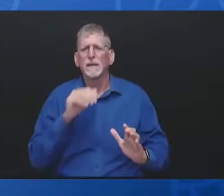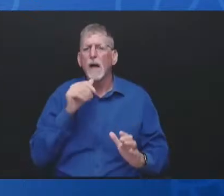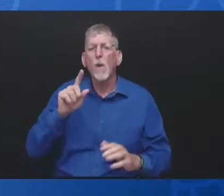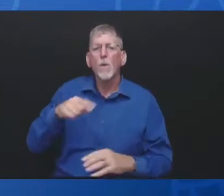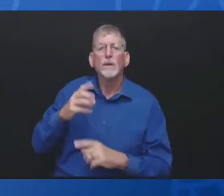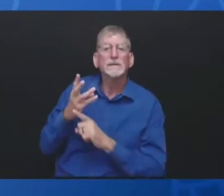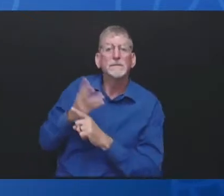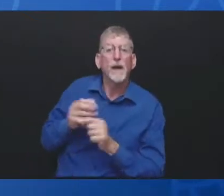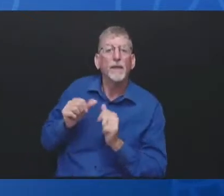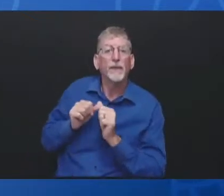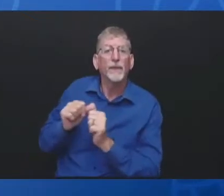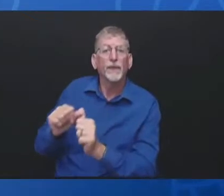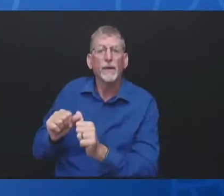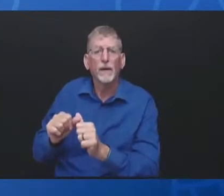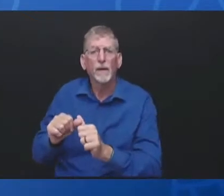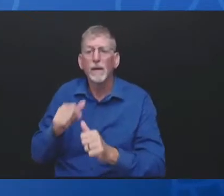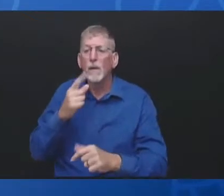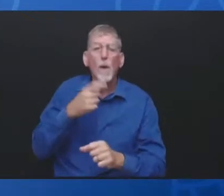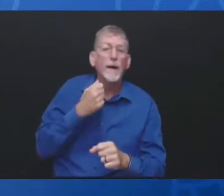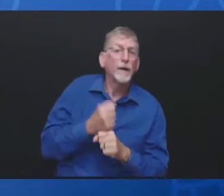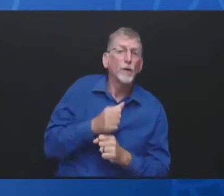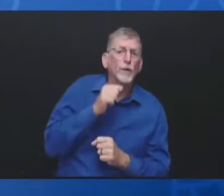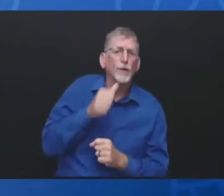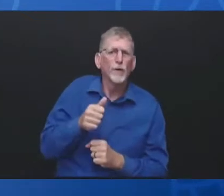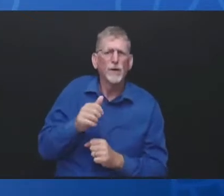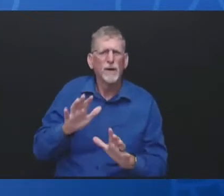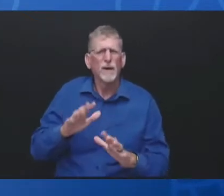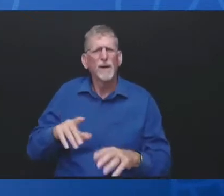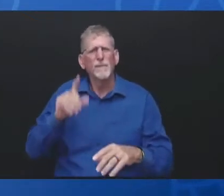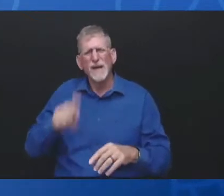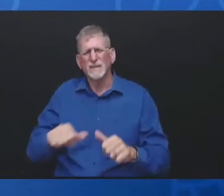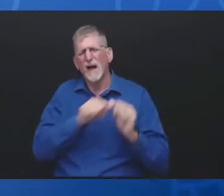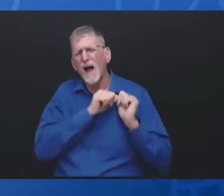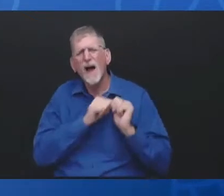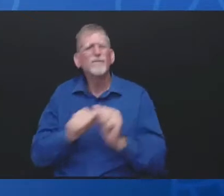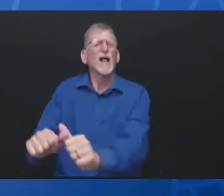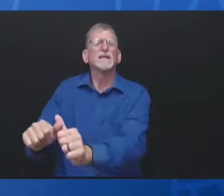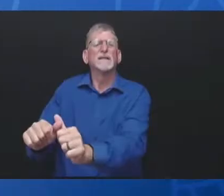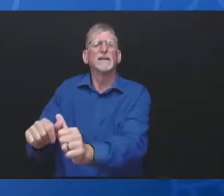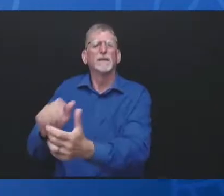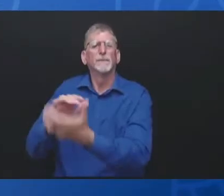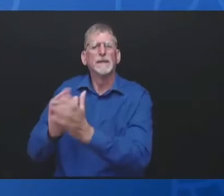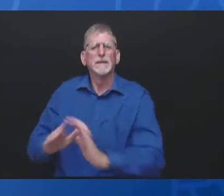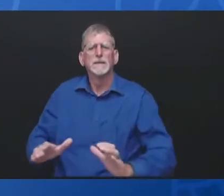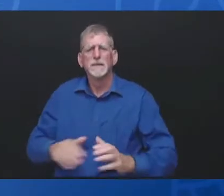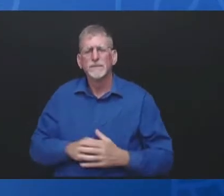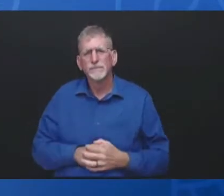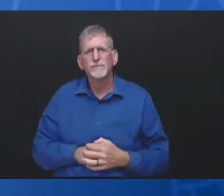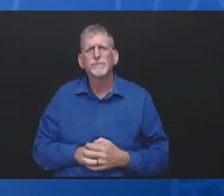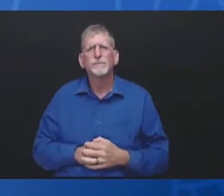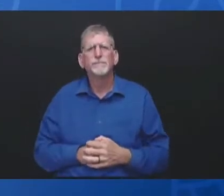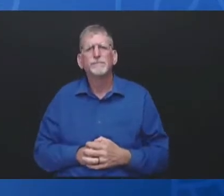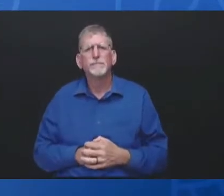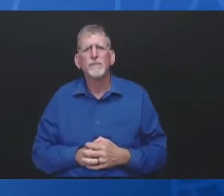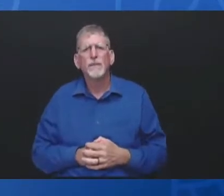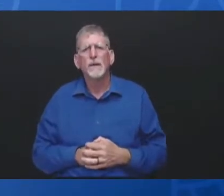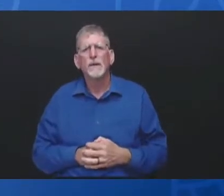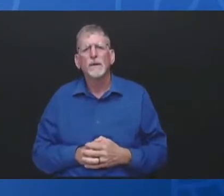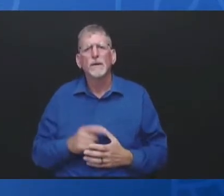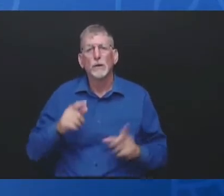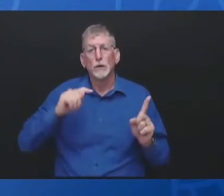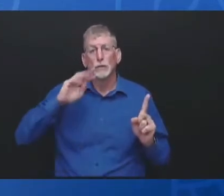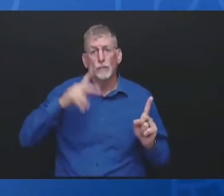for a year, that this has to be enduring. The entire framework has to change. He's not kidding. He's not kidding,